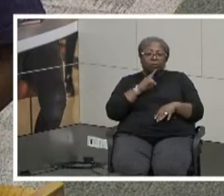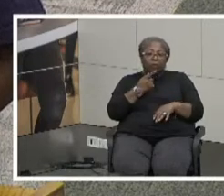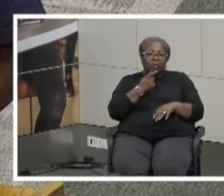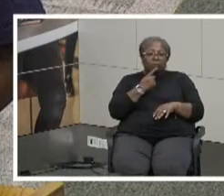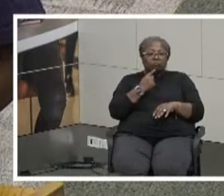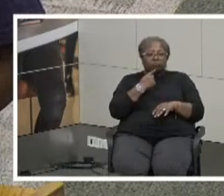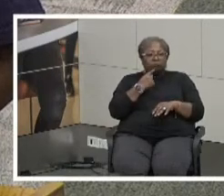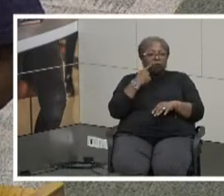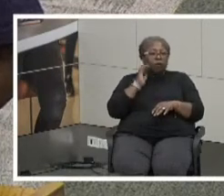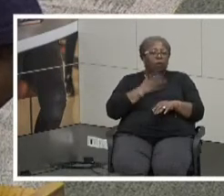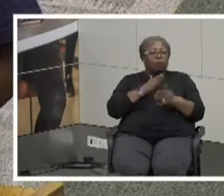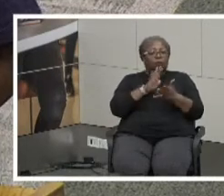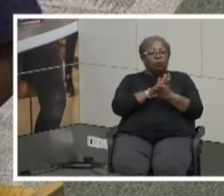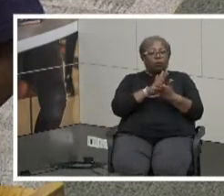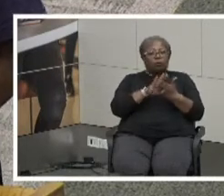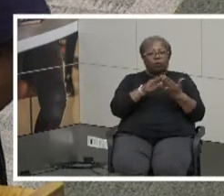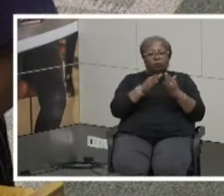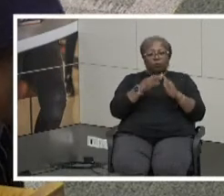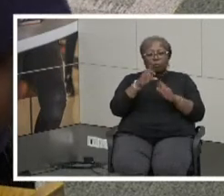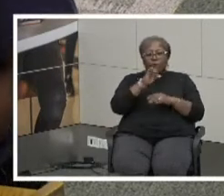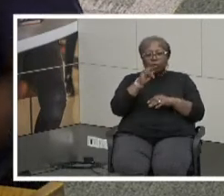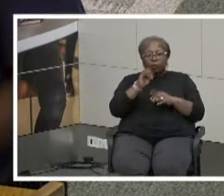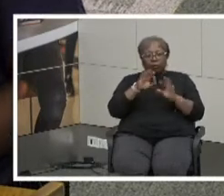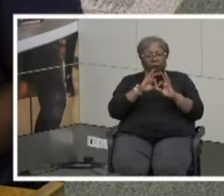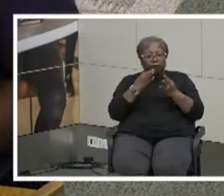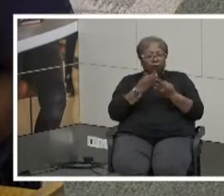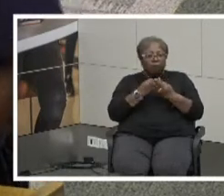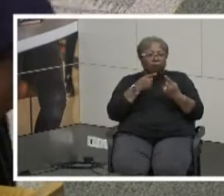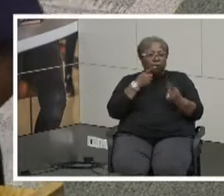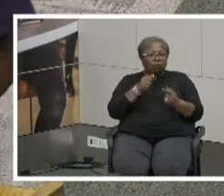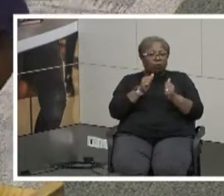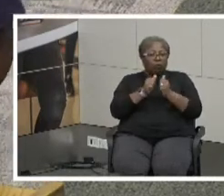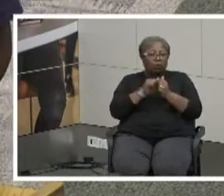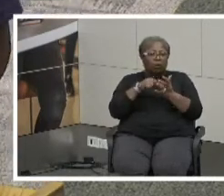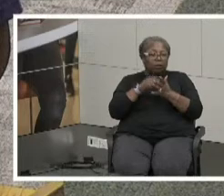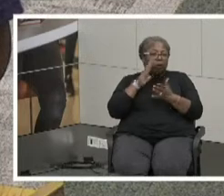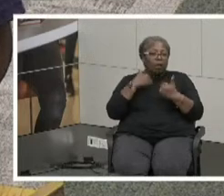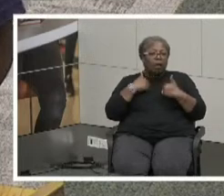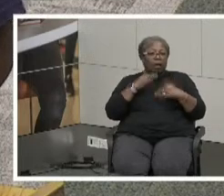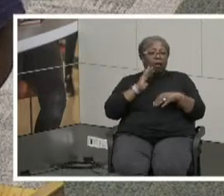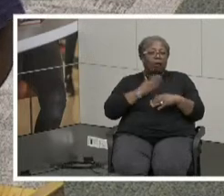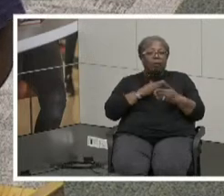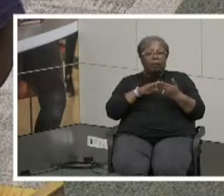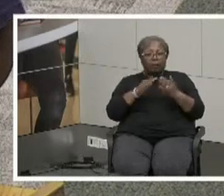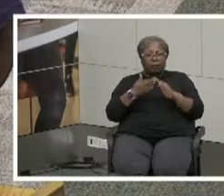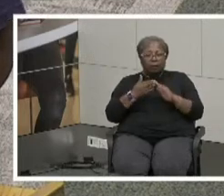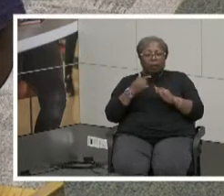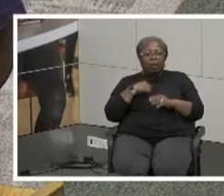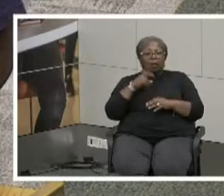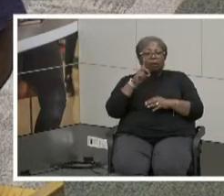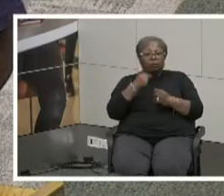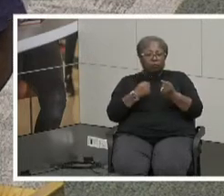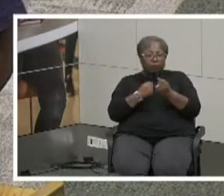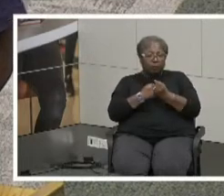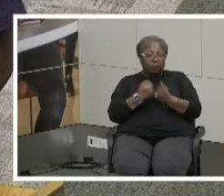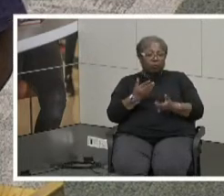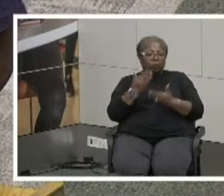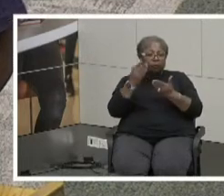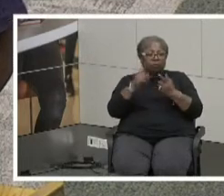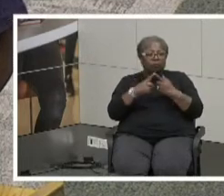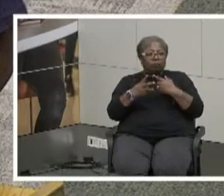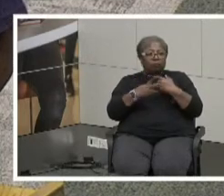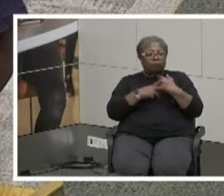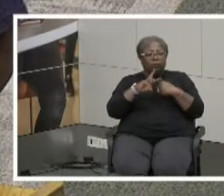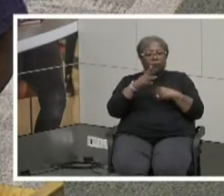step forward for our school Community as Zone families struggle with the impact this will have on our neighborhood field however I do support the recommendation to